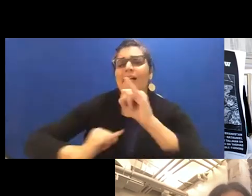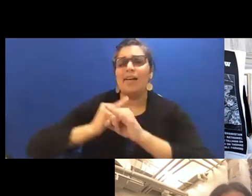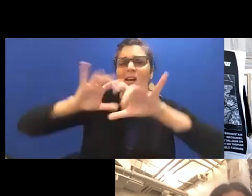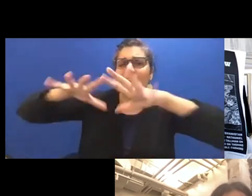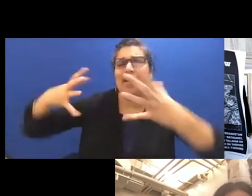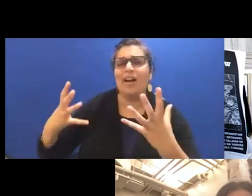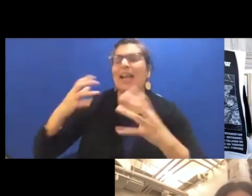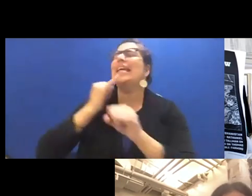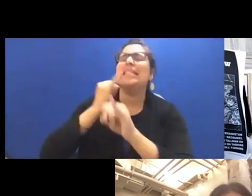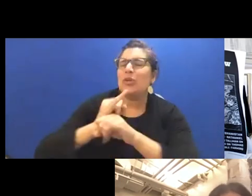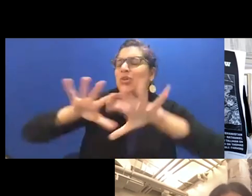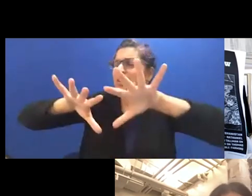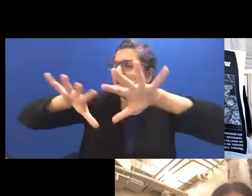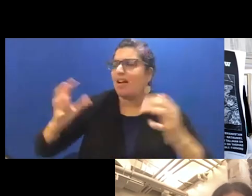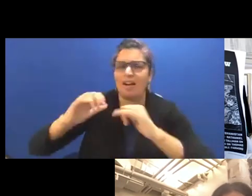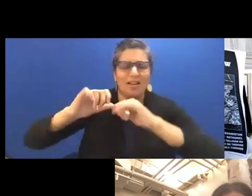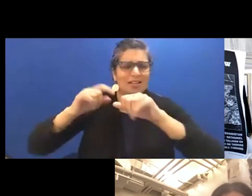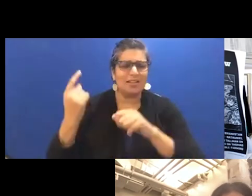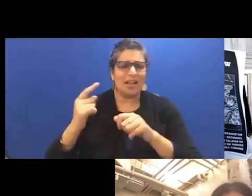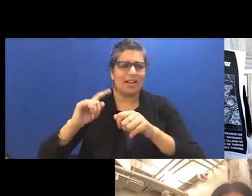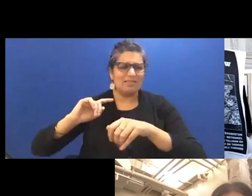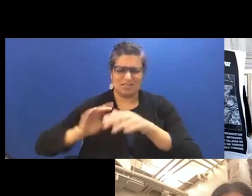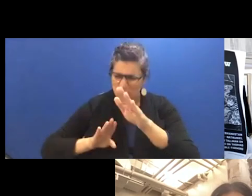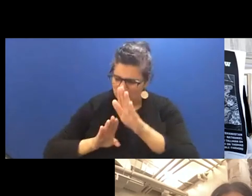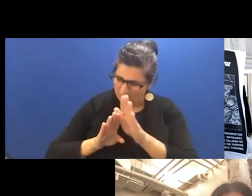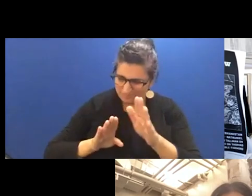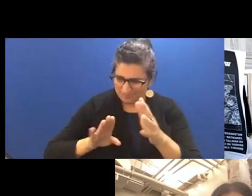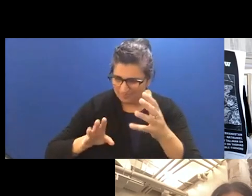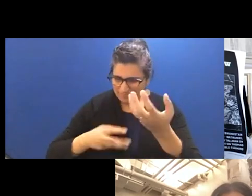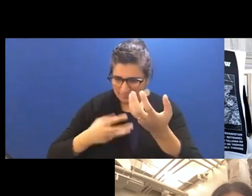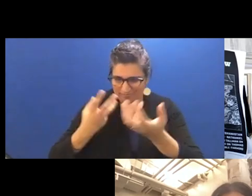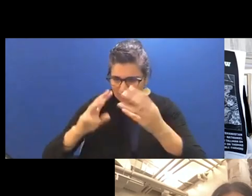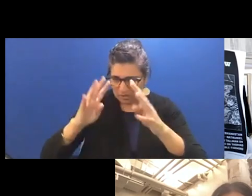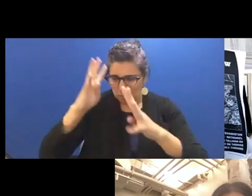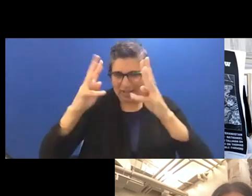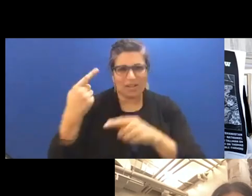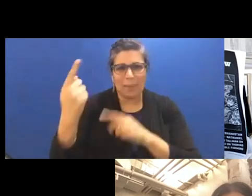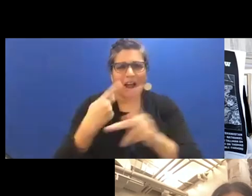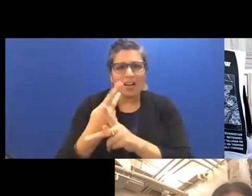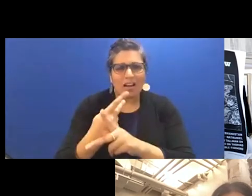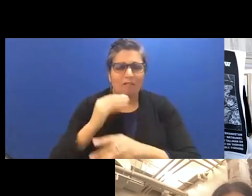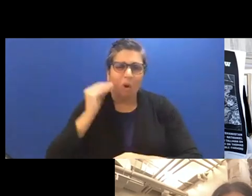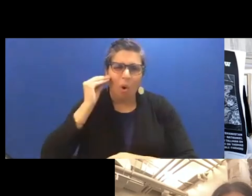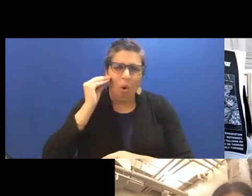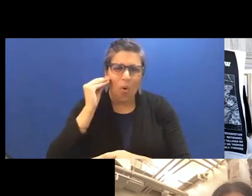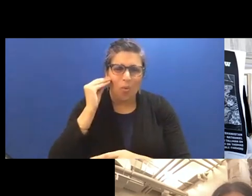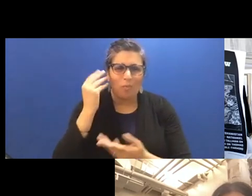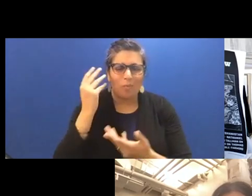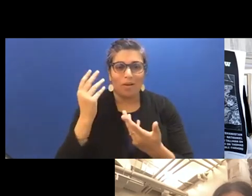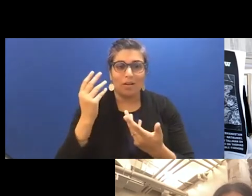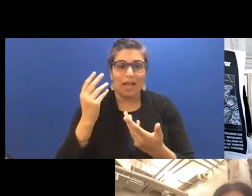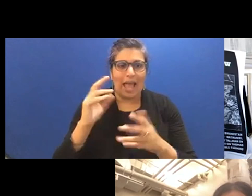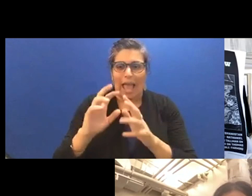create something approximating a home or kind of ephemeral home spaces within it, how to pull